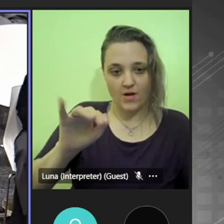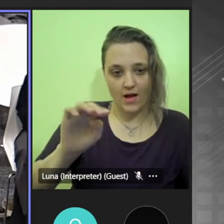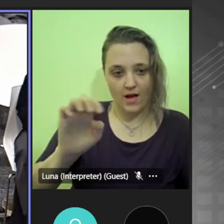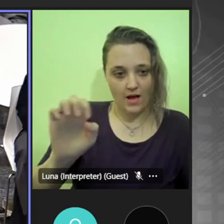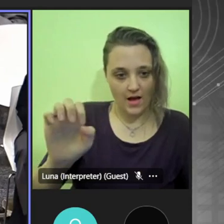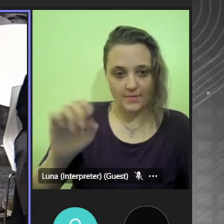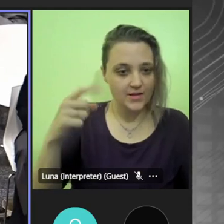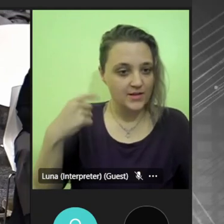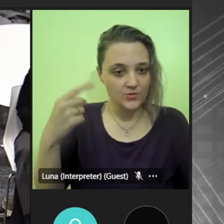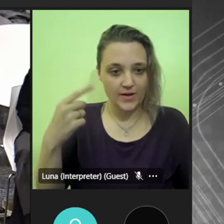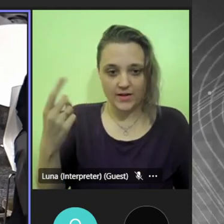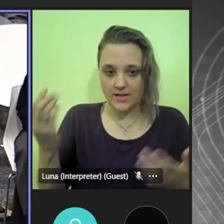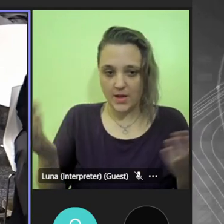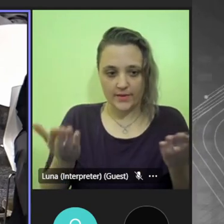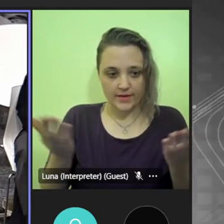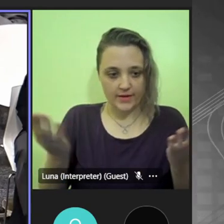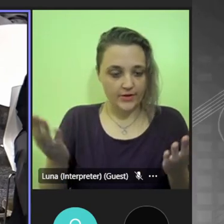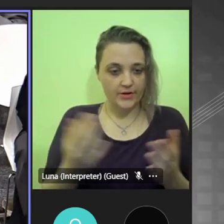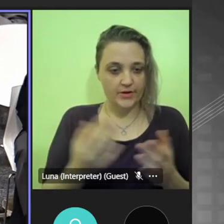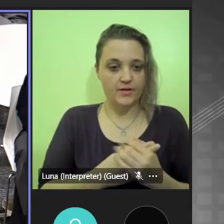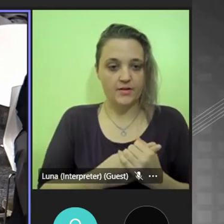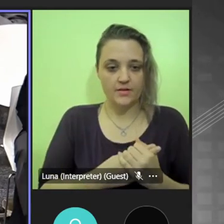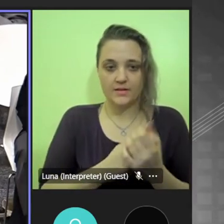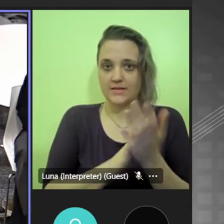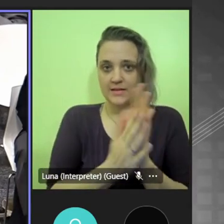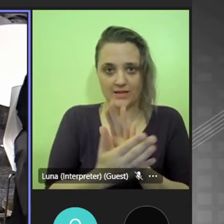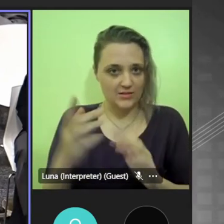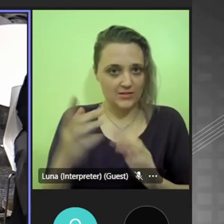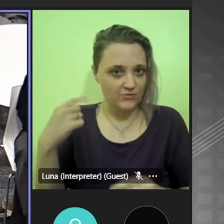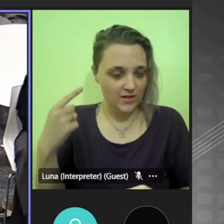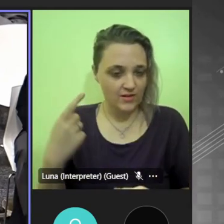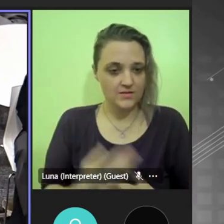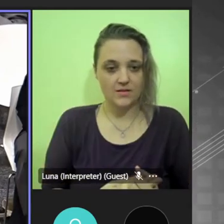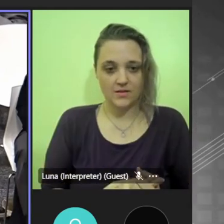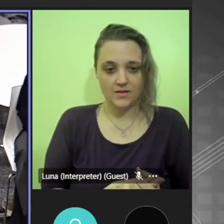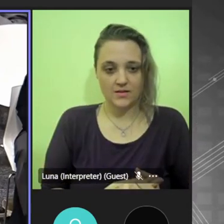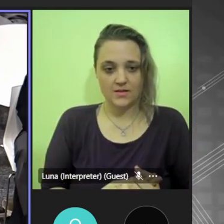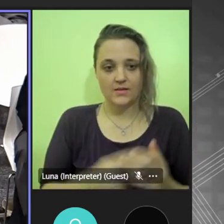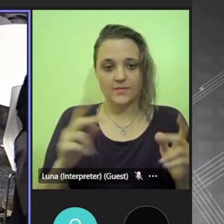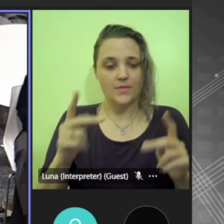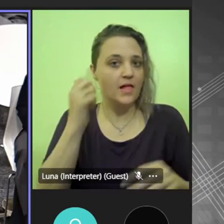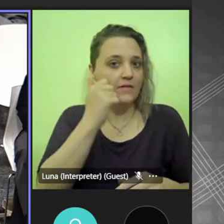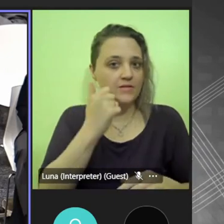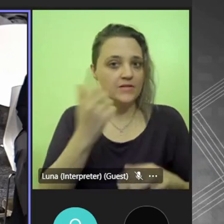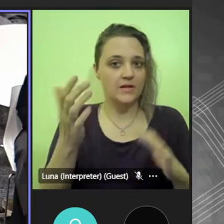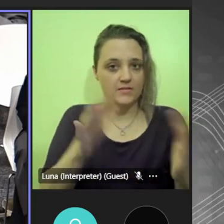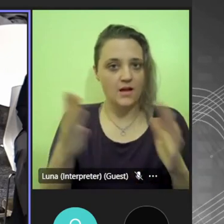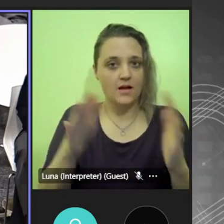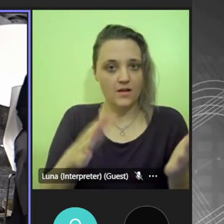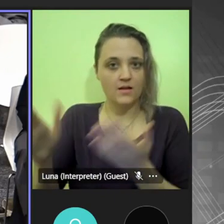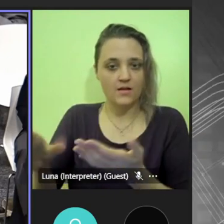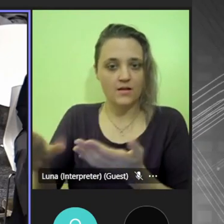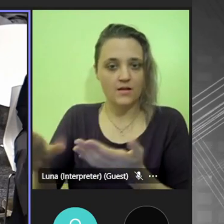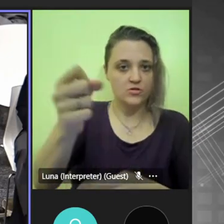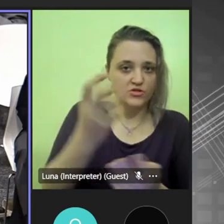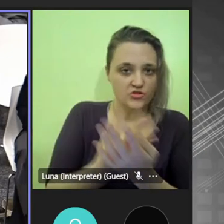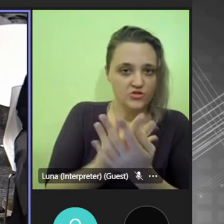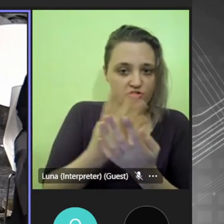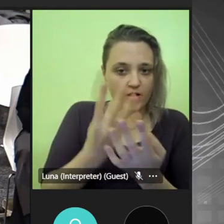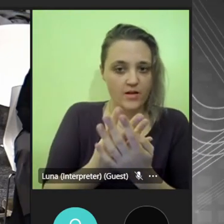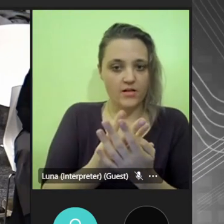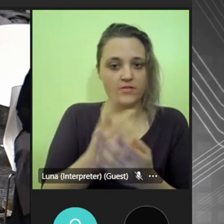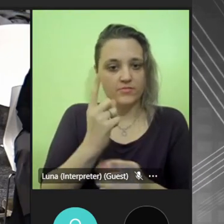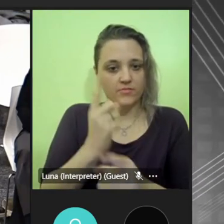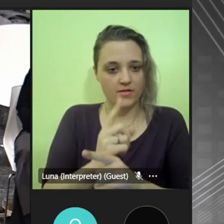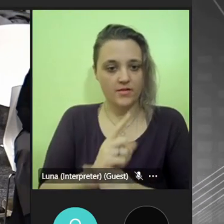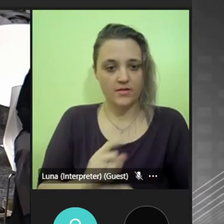crime. It's getting crazy out here. It's getting crazy. People die every day. People go